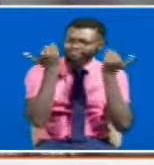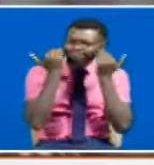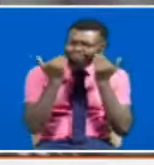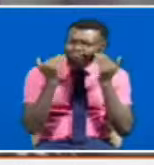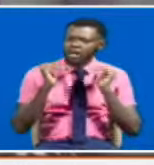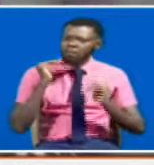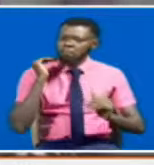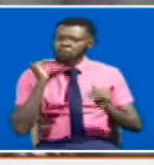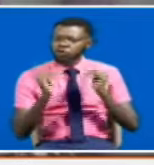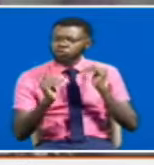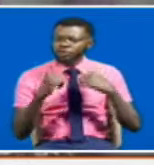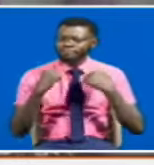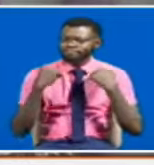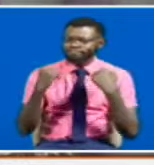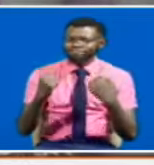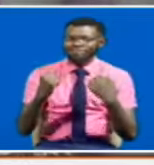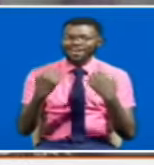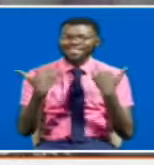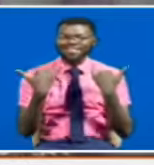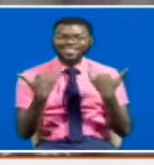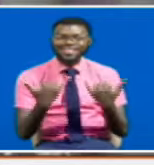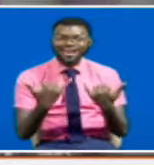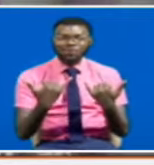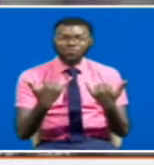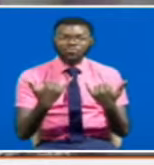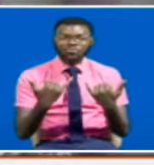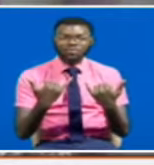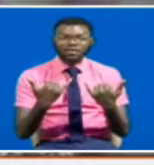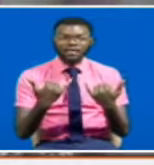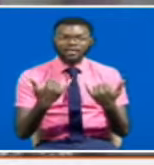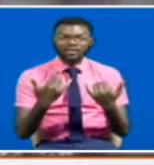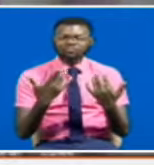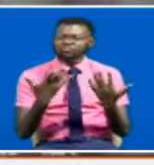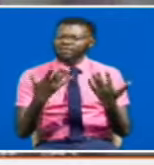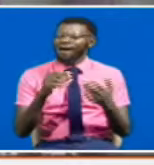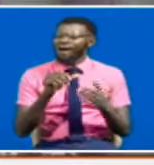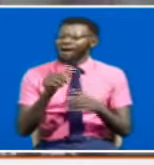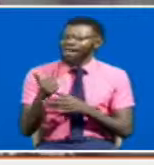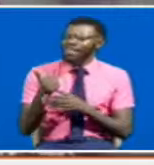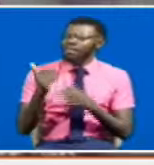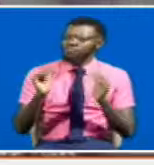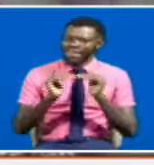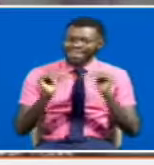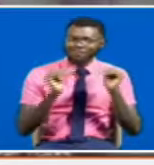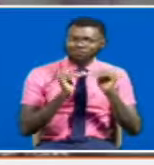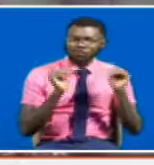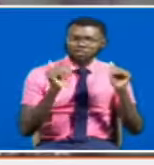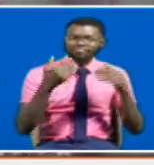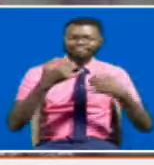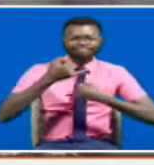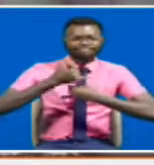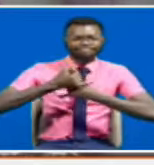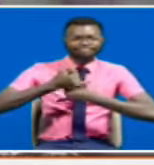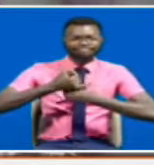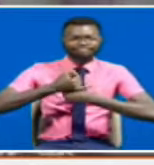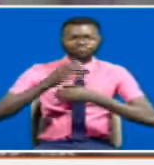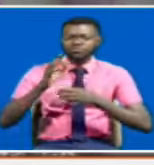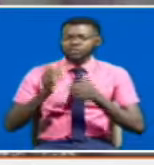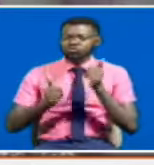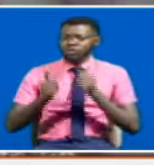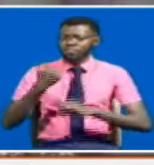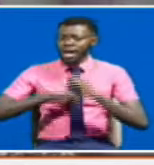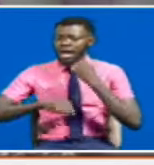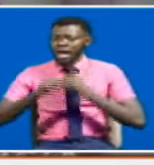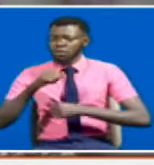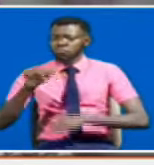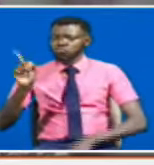professional. And to stand and look at the executive and other institutions that have crossed the wrong path